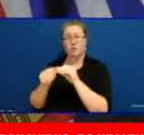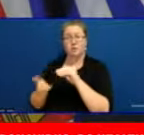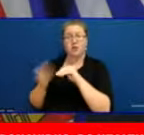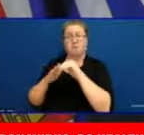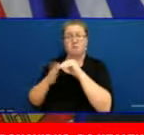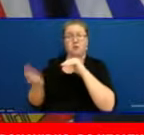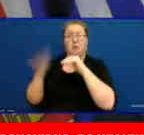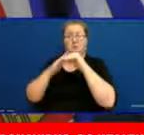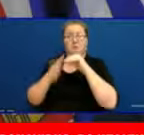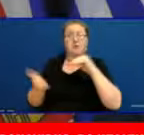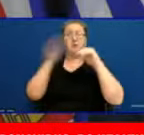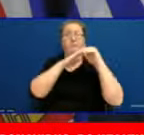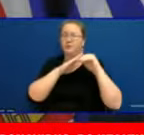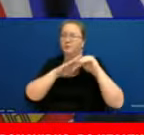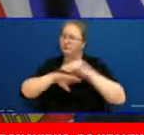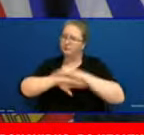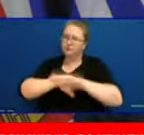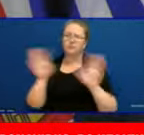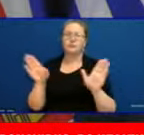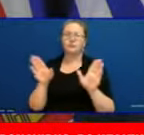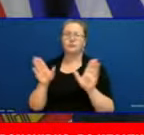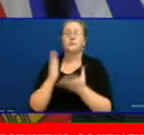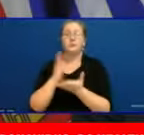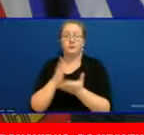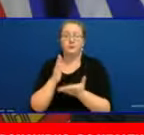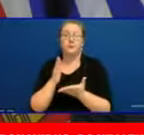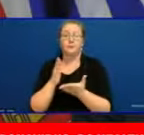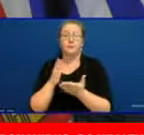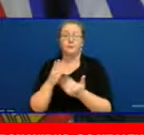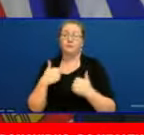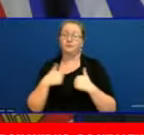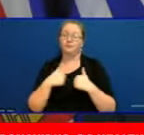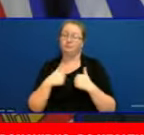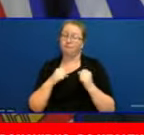by Dr. Henry. I strongly encourage everyone